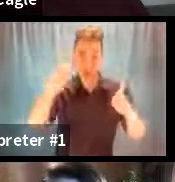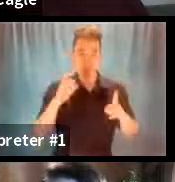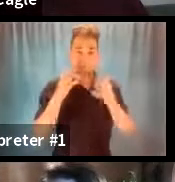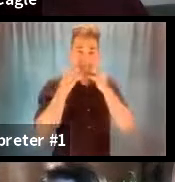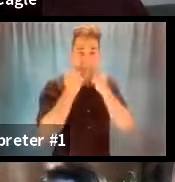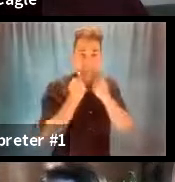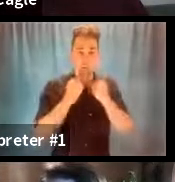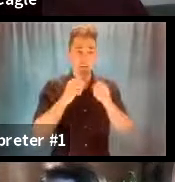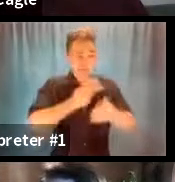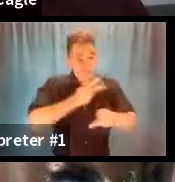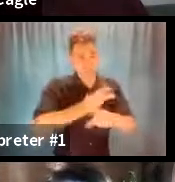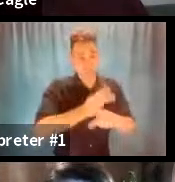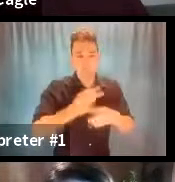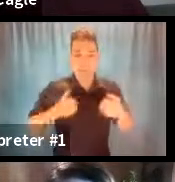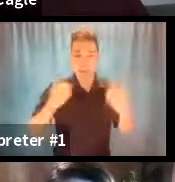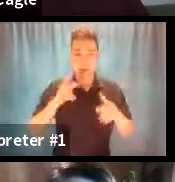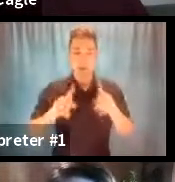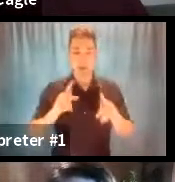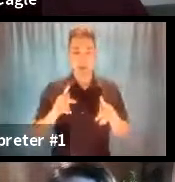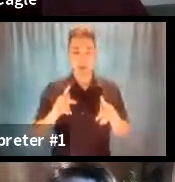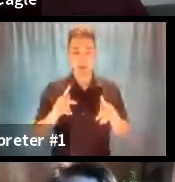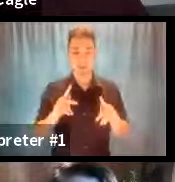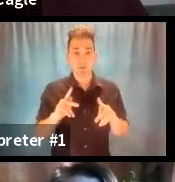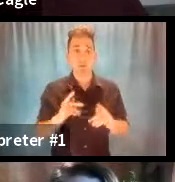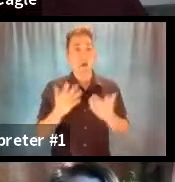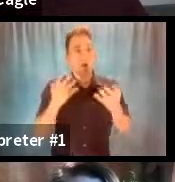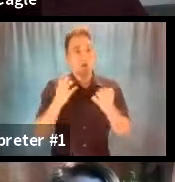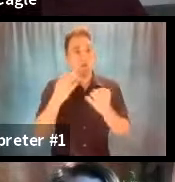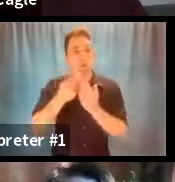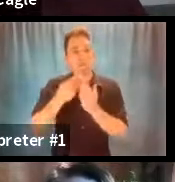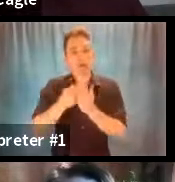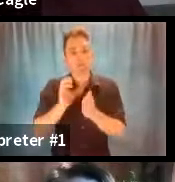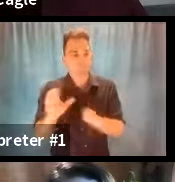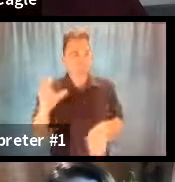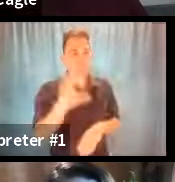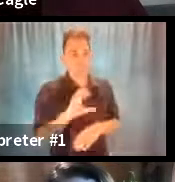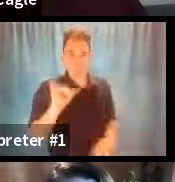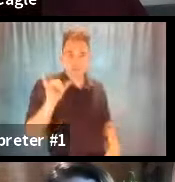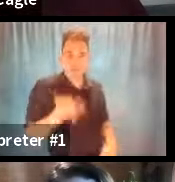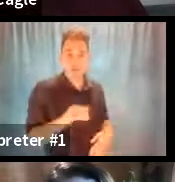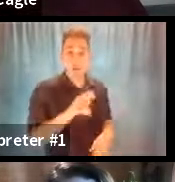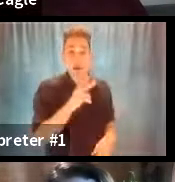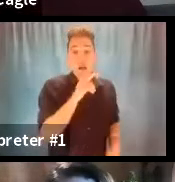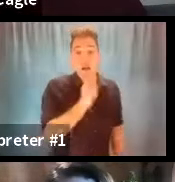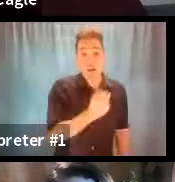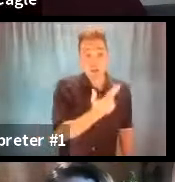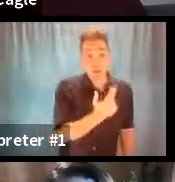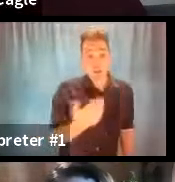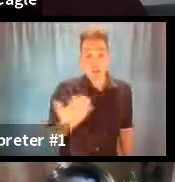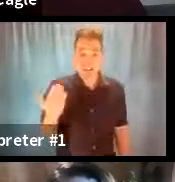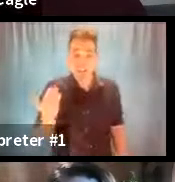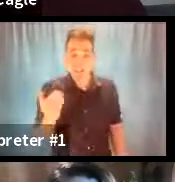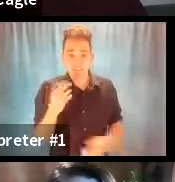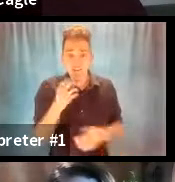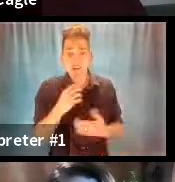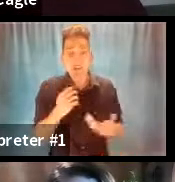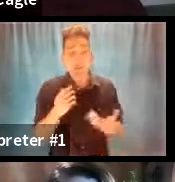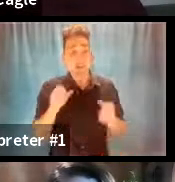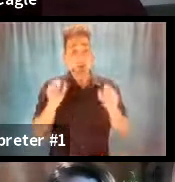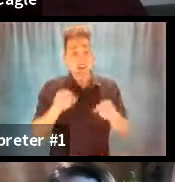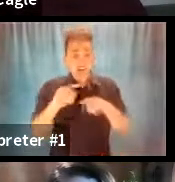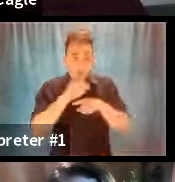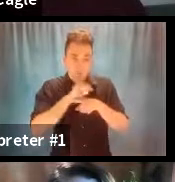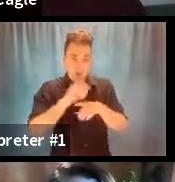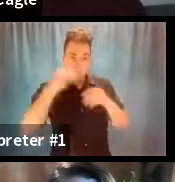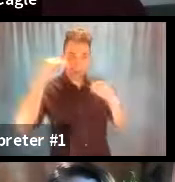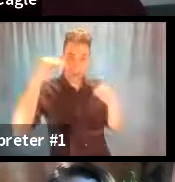nurturing of our young people. We'd like to have money in the budget for 13 to 15-year-olds to be able to train them in some